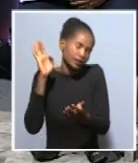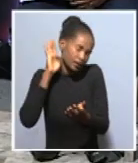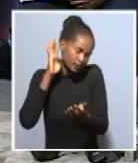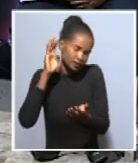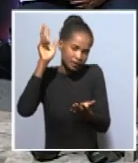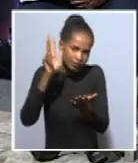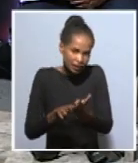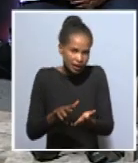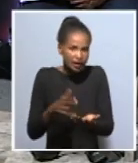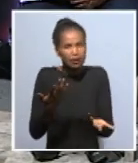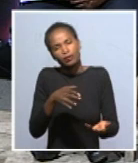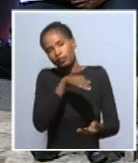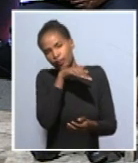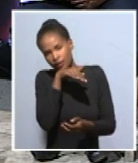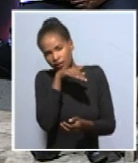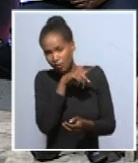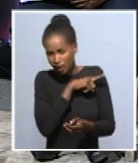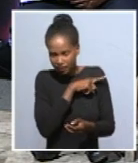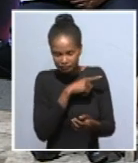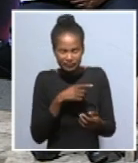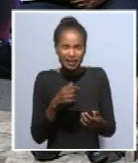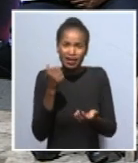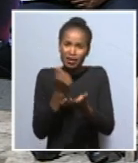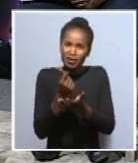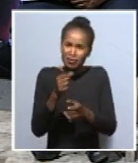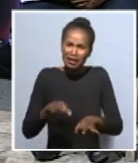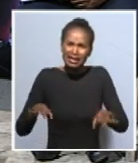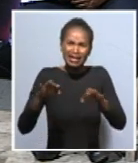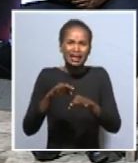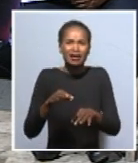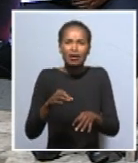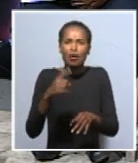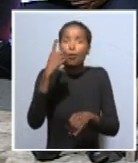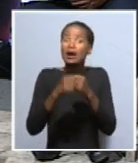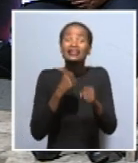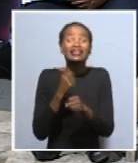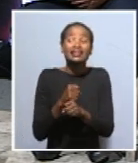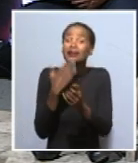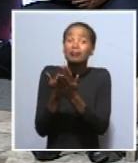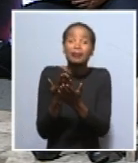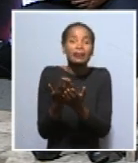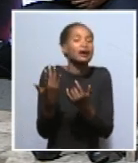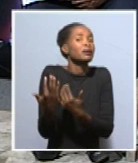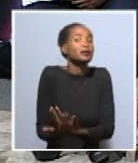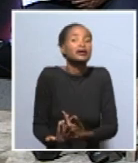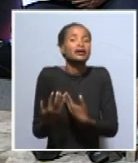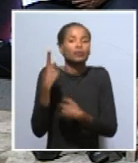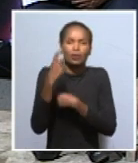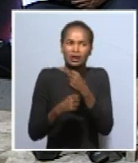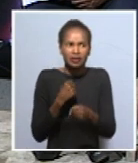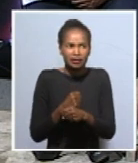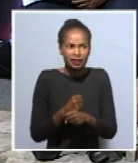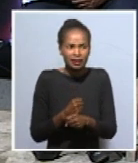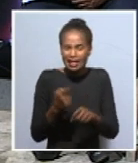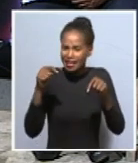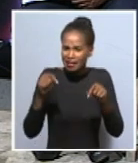or not? Because sometimes Agribank things takes almost the whole year. Now here, while we are living